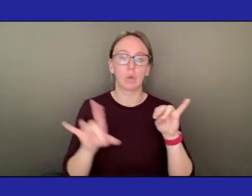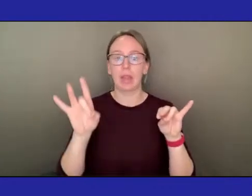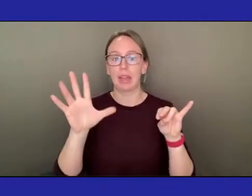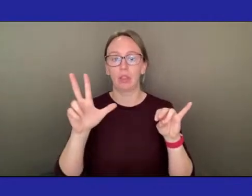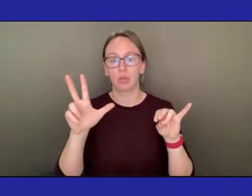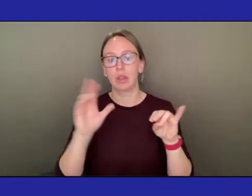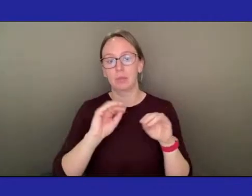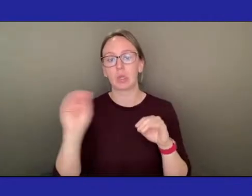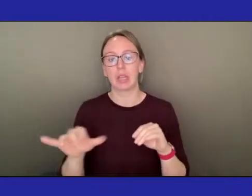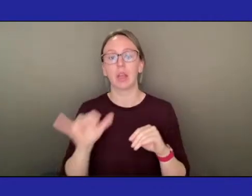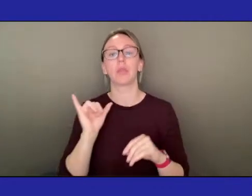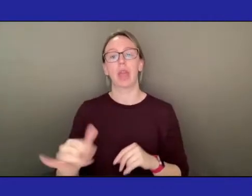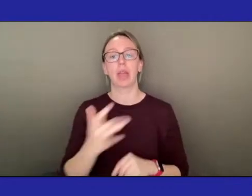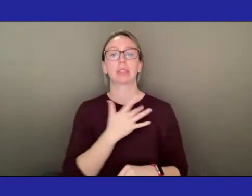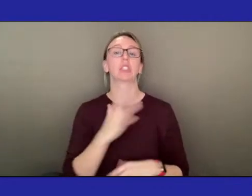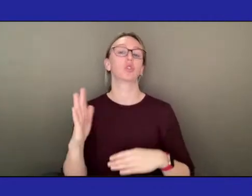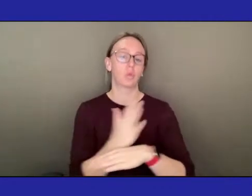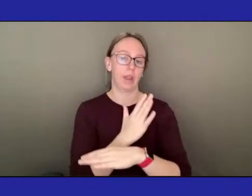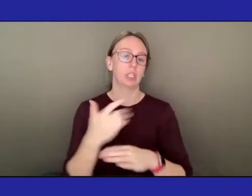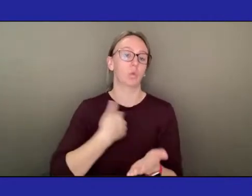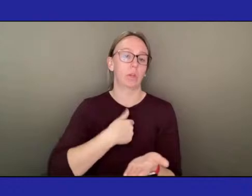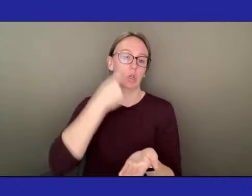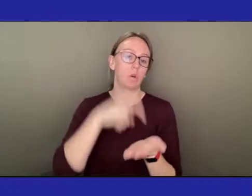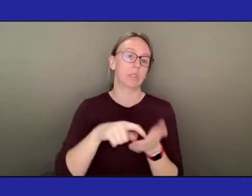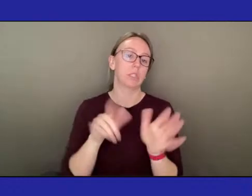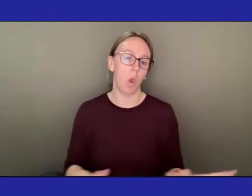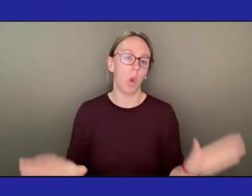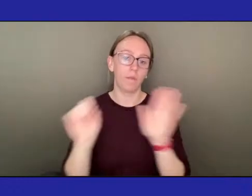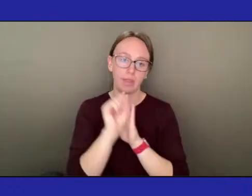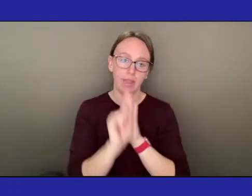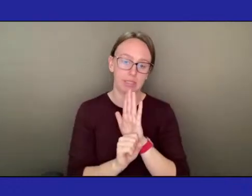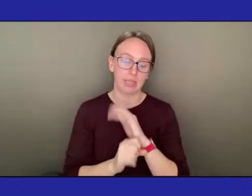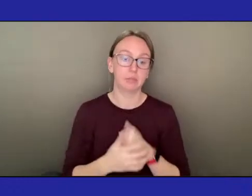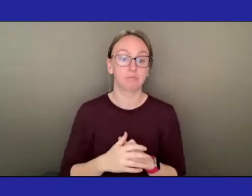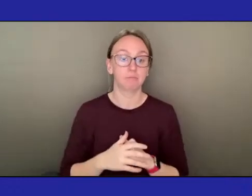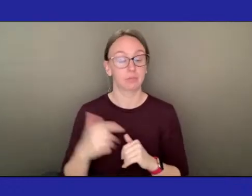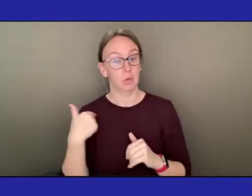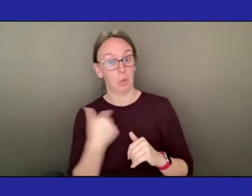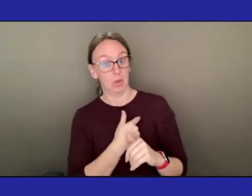That's the range. So we fit nicely